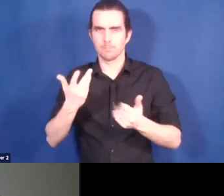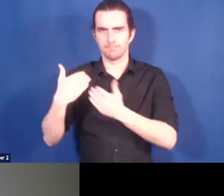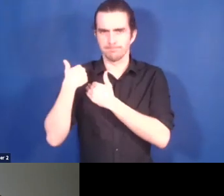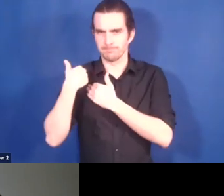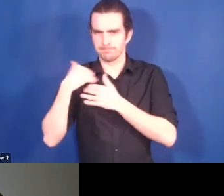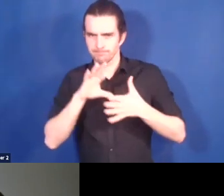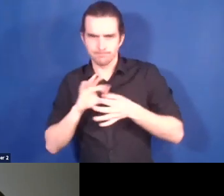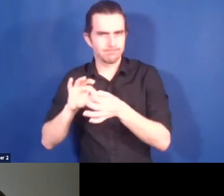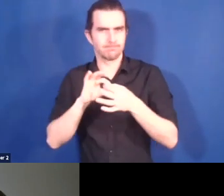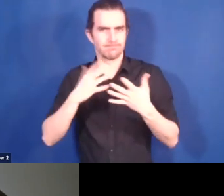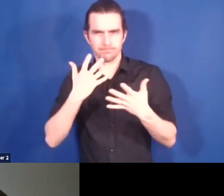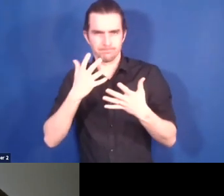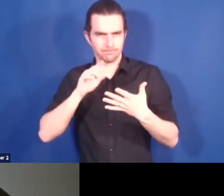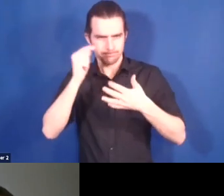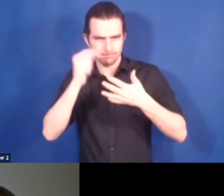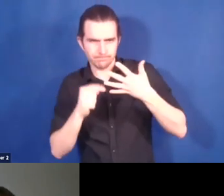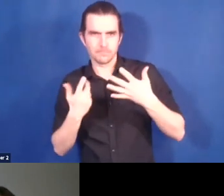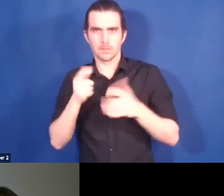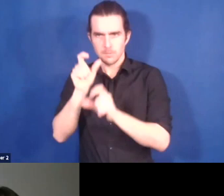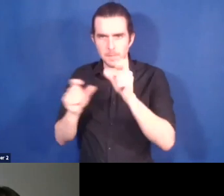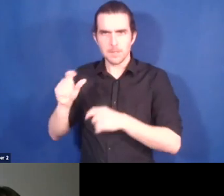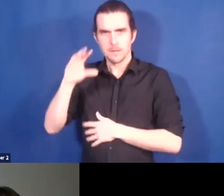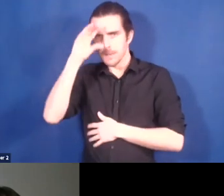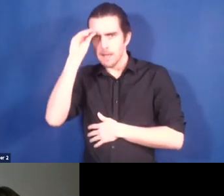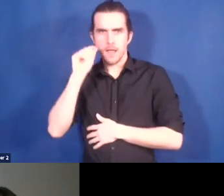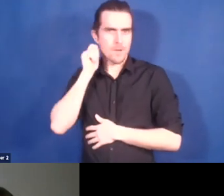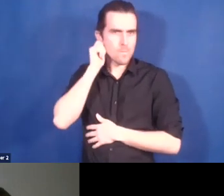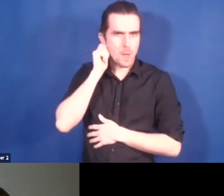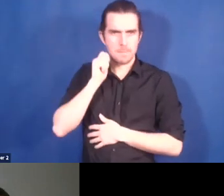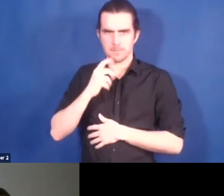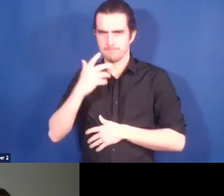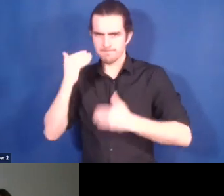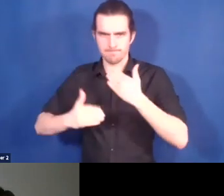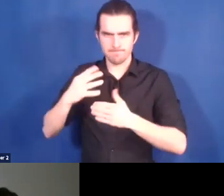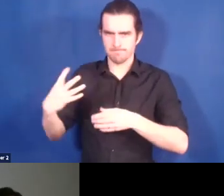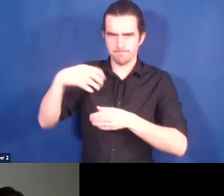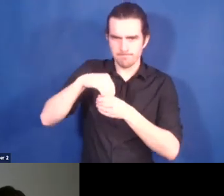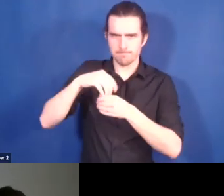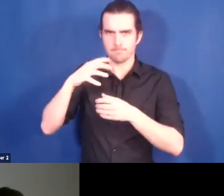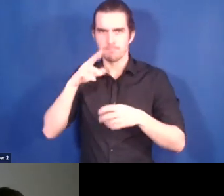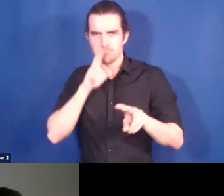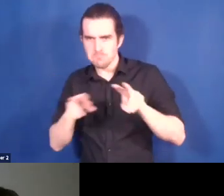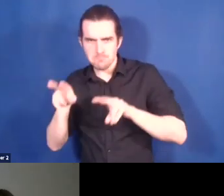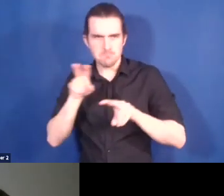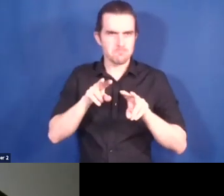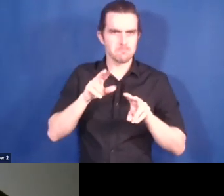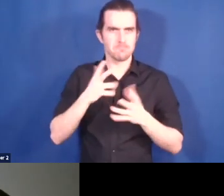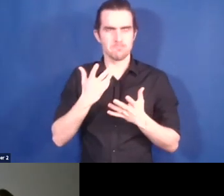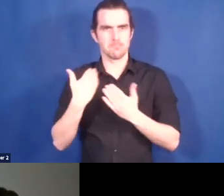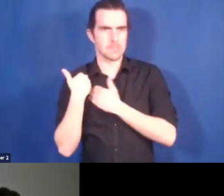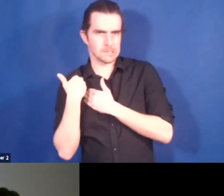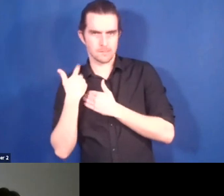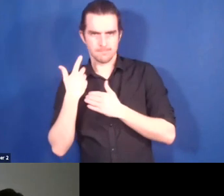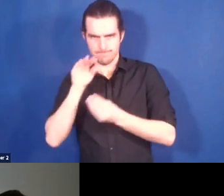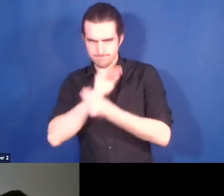when cities use the influx of forcibly displaced people to improve infrastructure, most